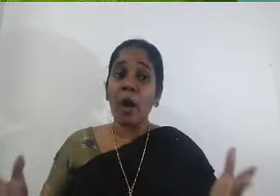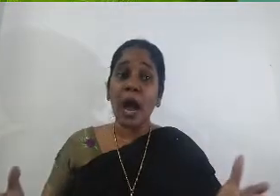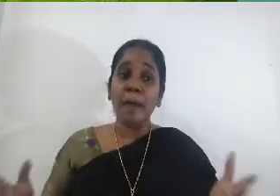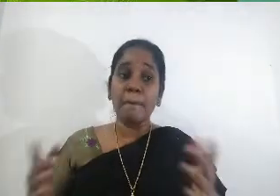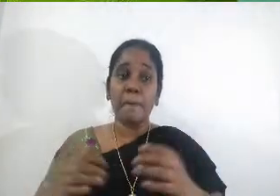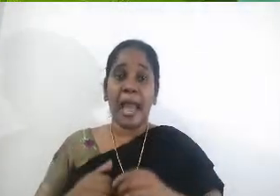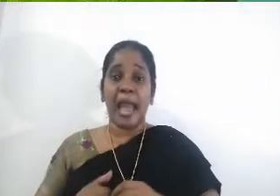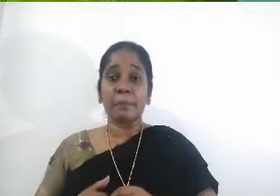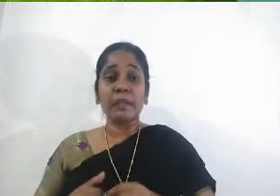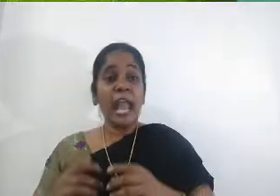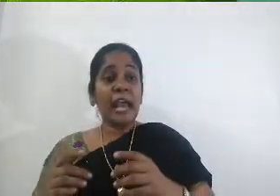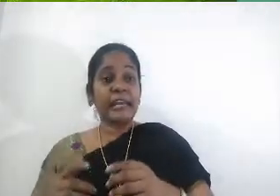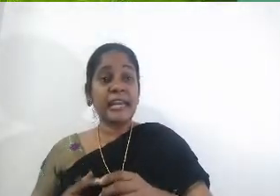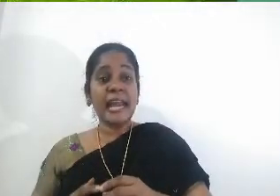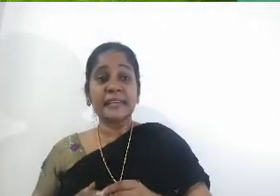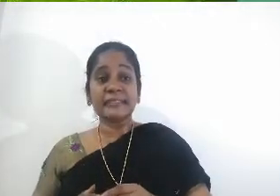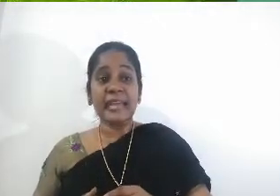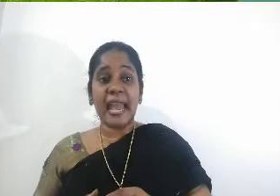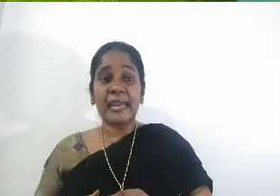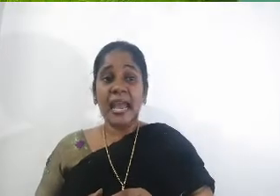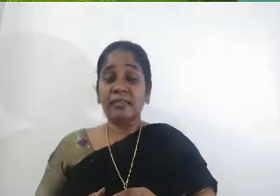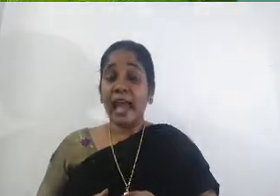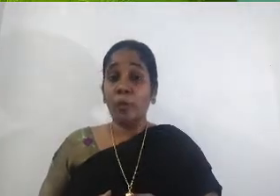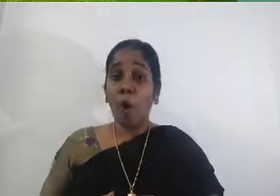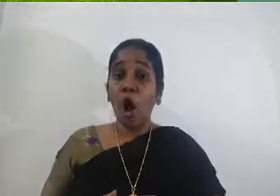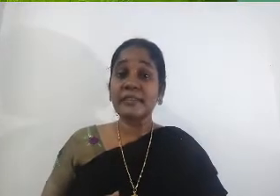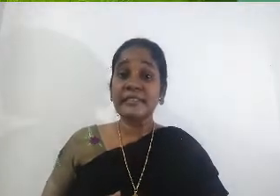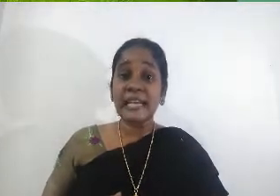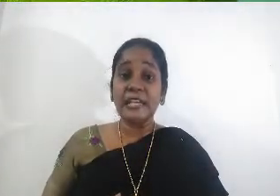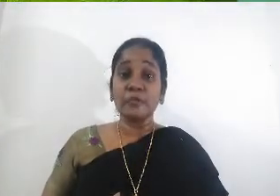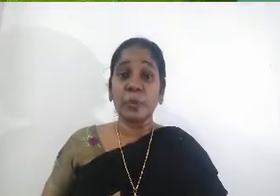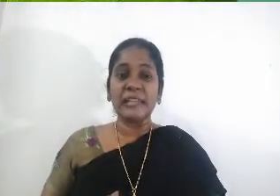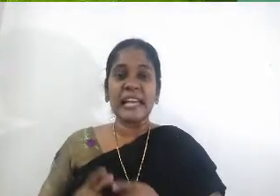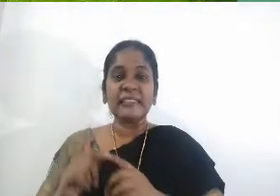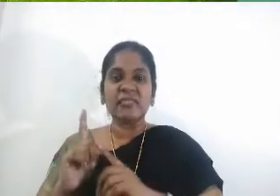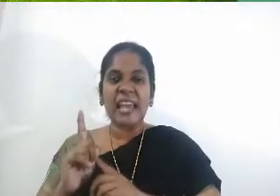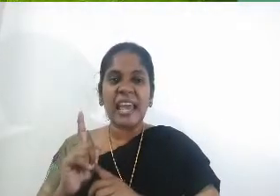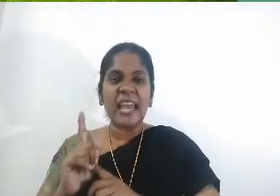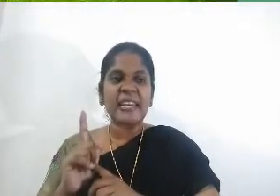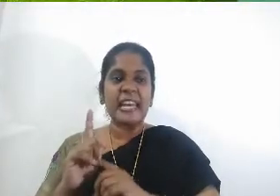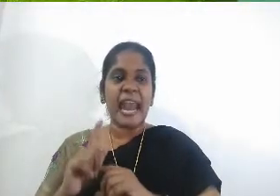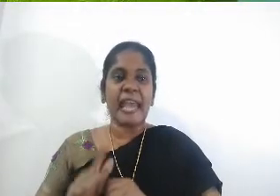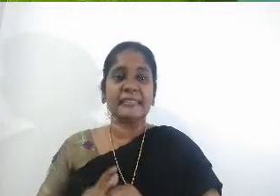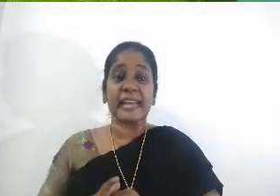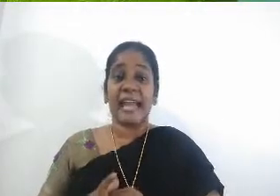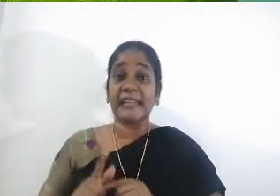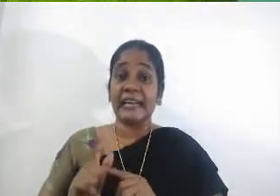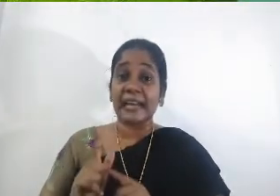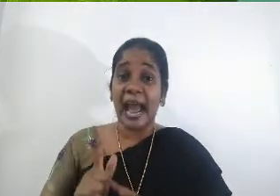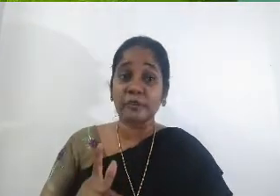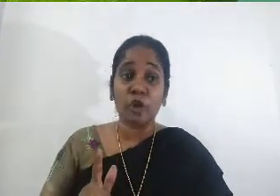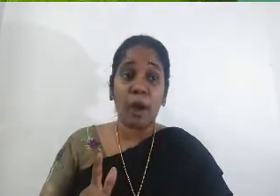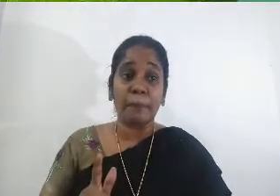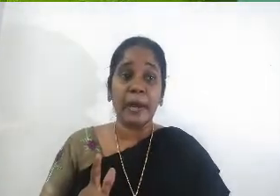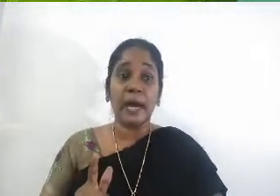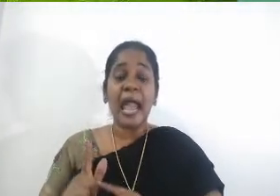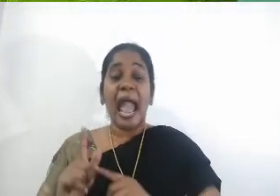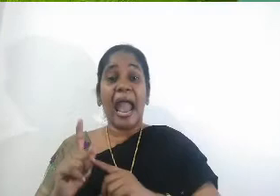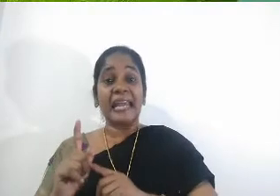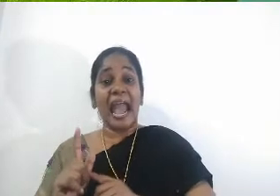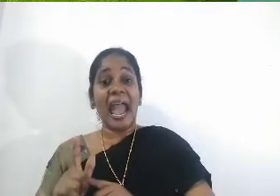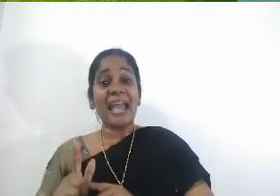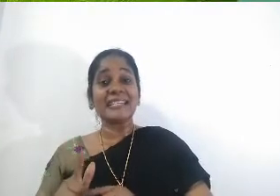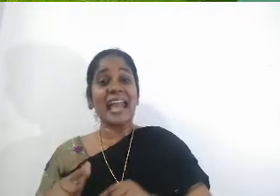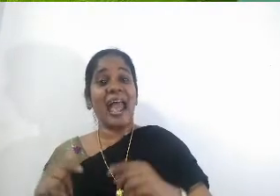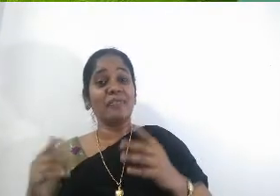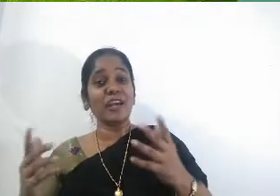of worm, ma'am. Rina said there was these within thin legs, like the grasshopper,